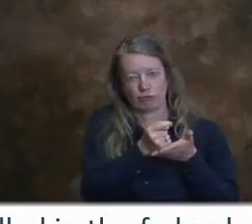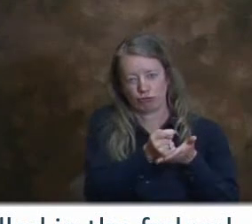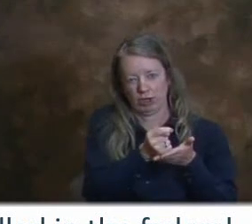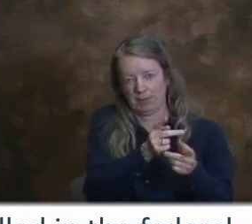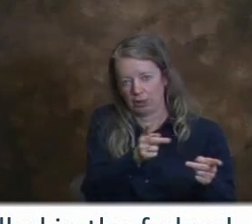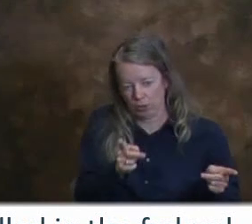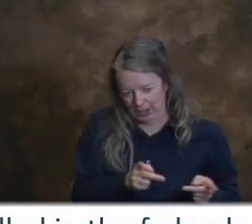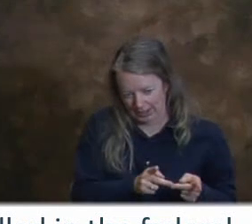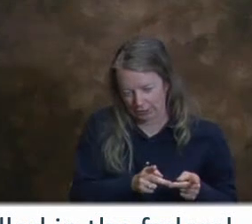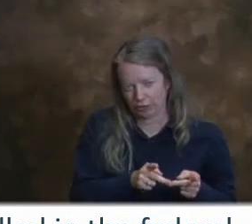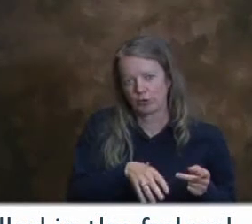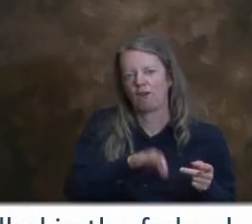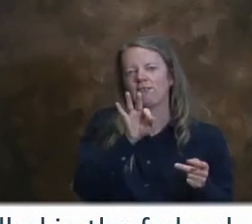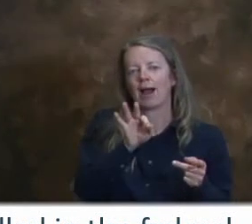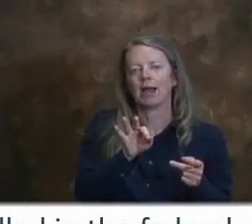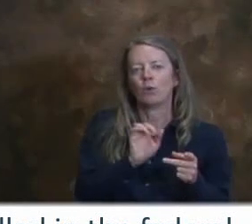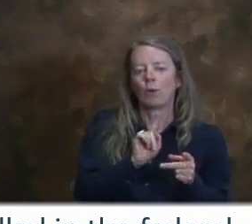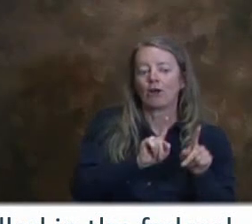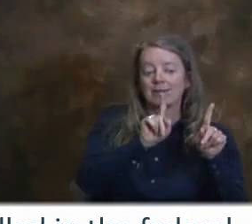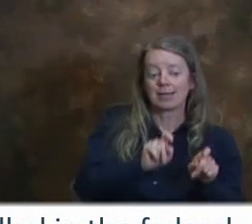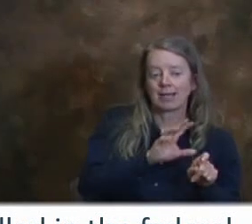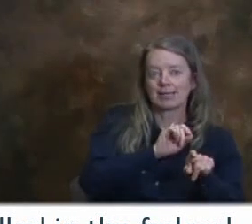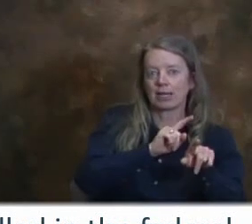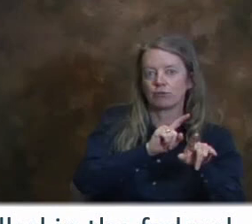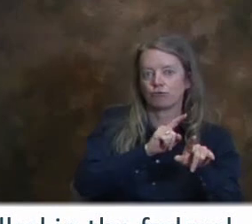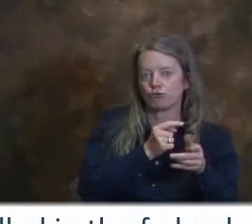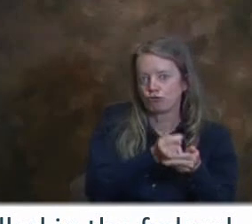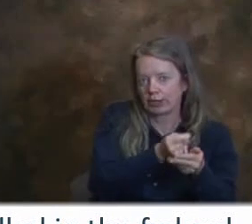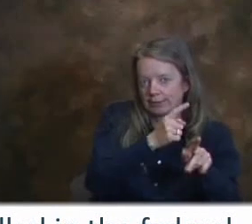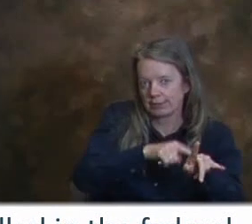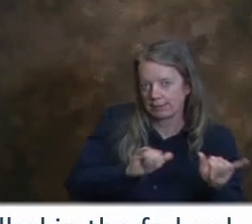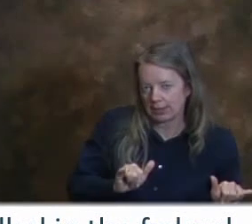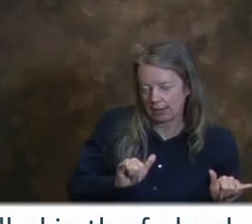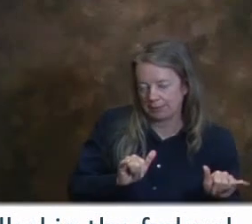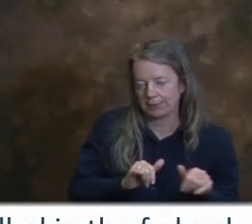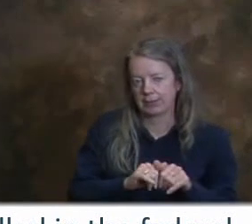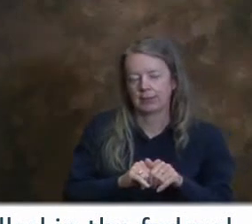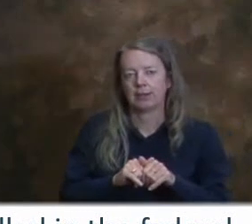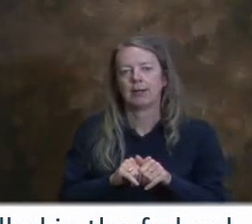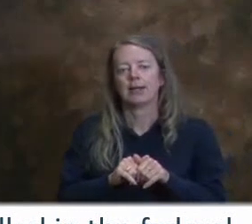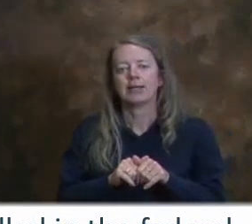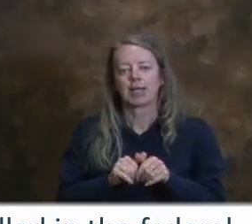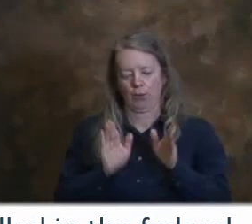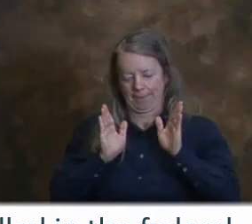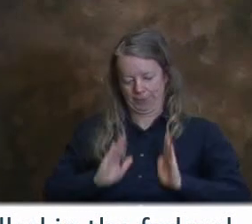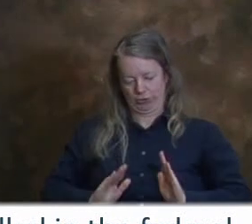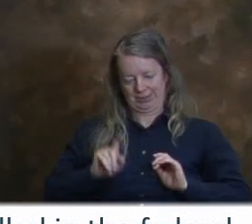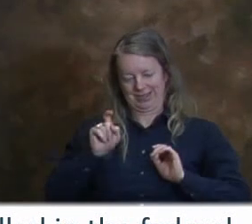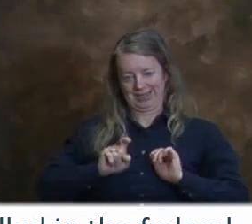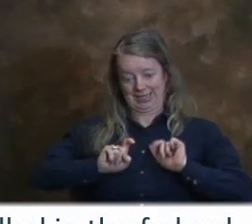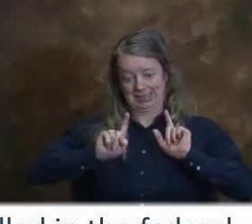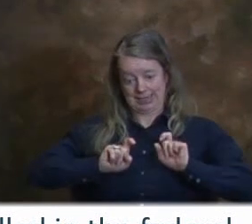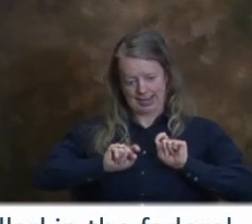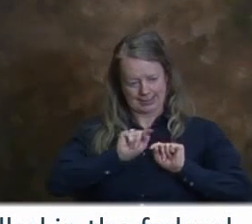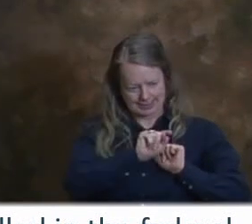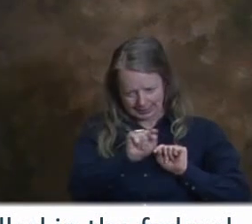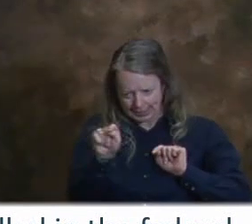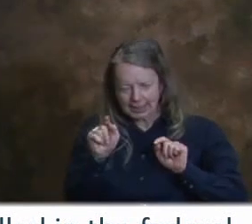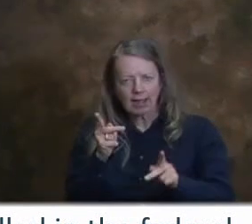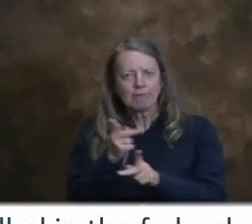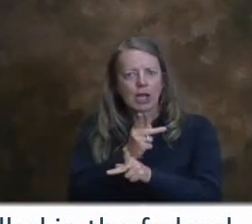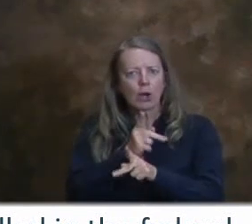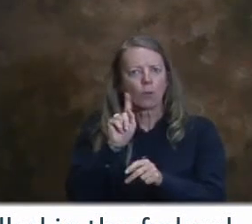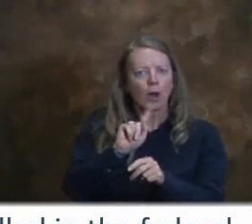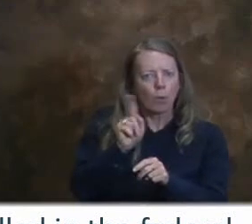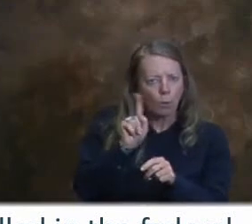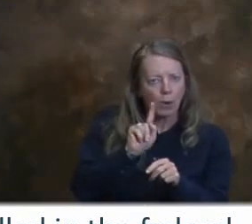to treat on their locator. So as people look at their treatment locator, it will designate spots as test to